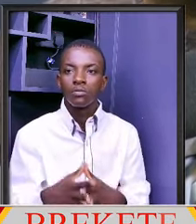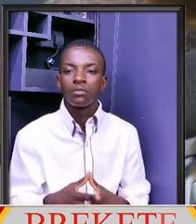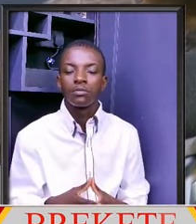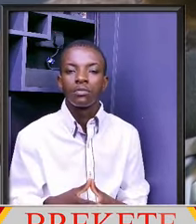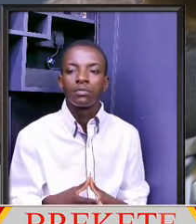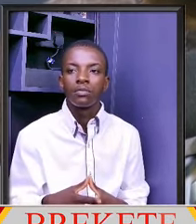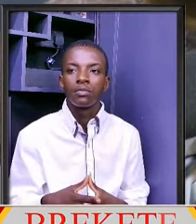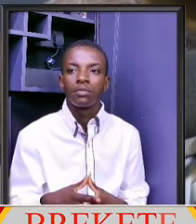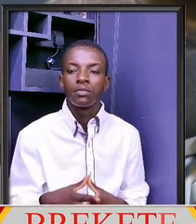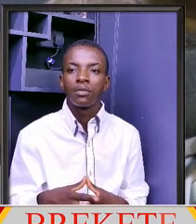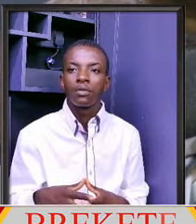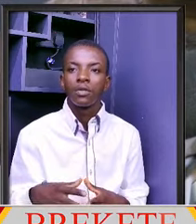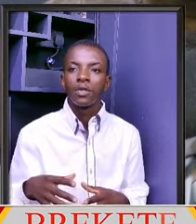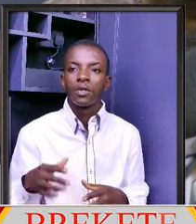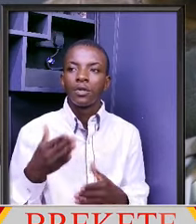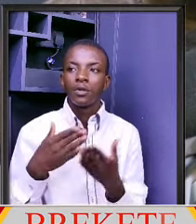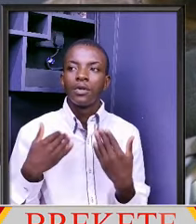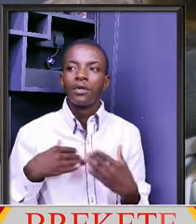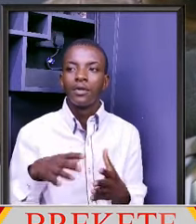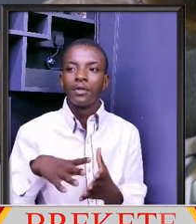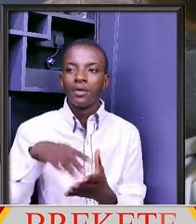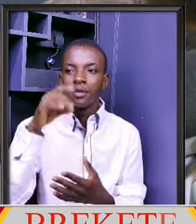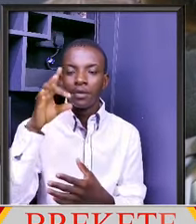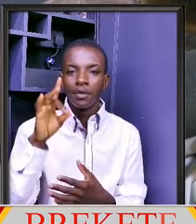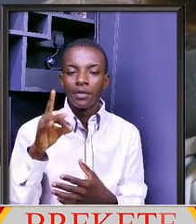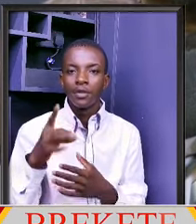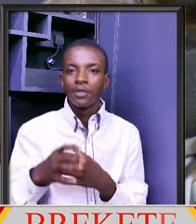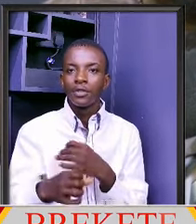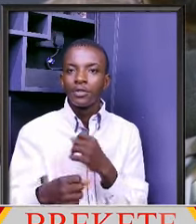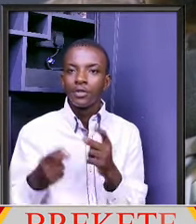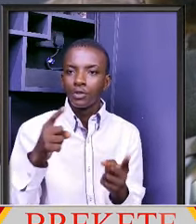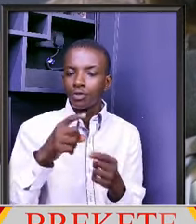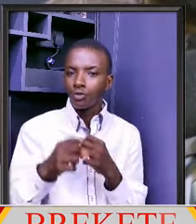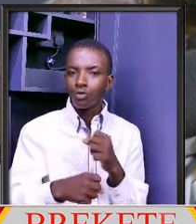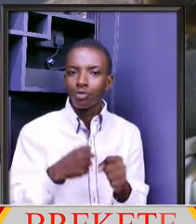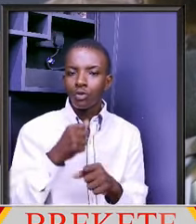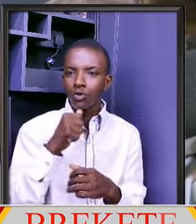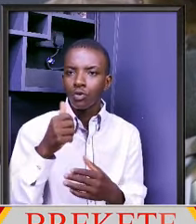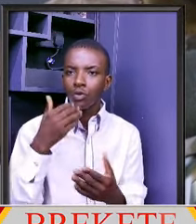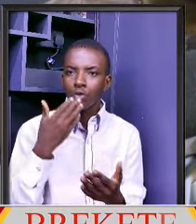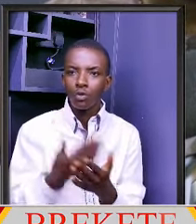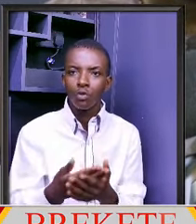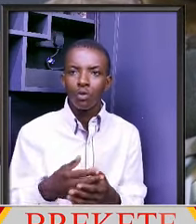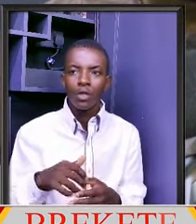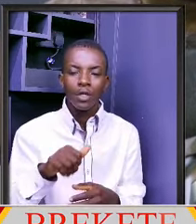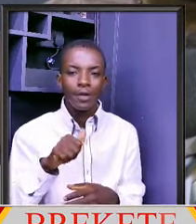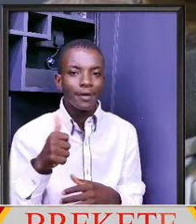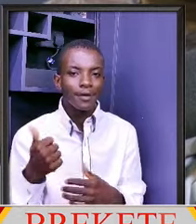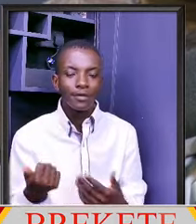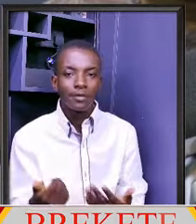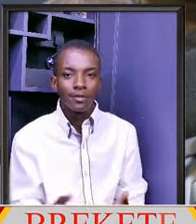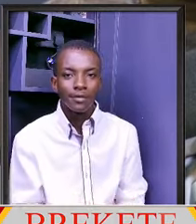will learn 8 good skills and is still struggling, he's not good at any.